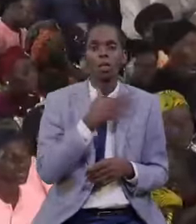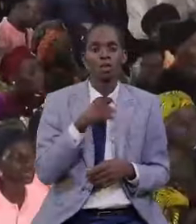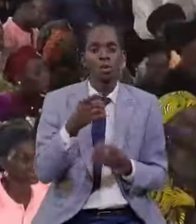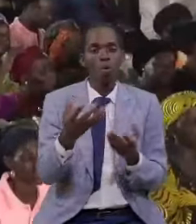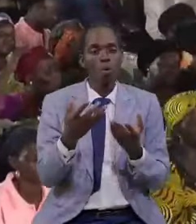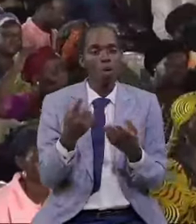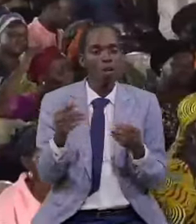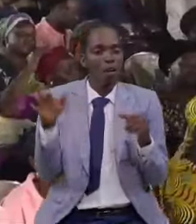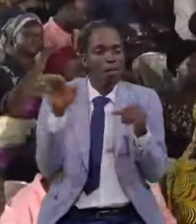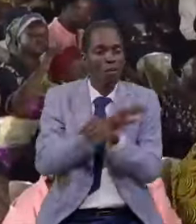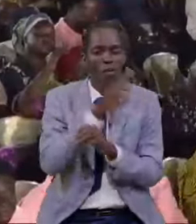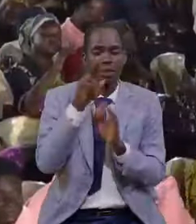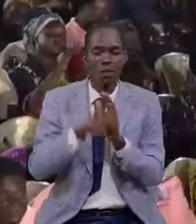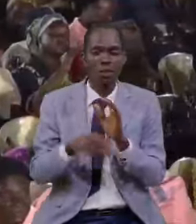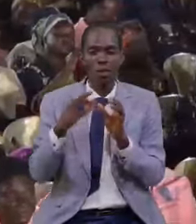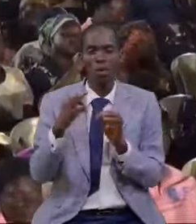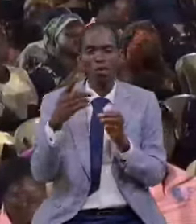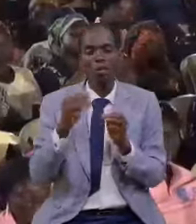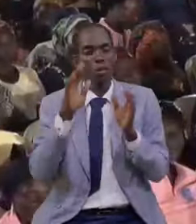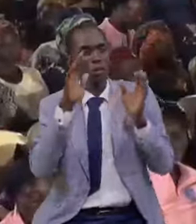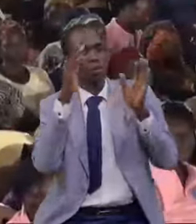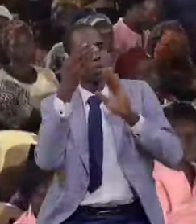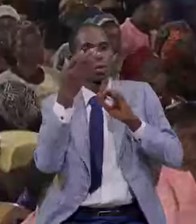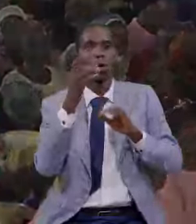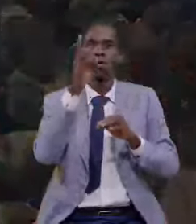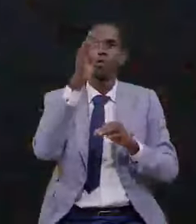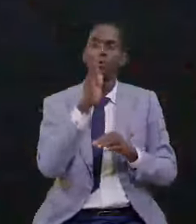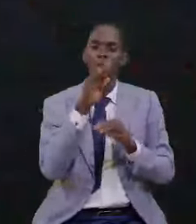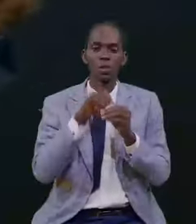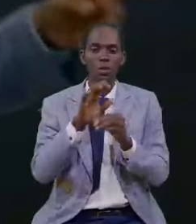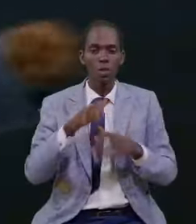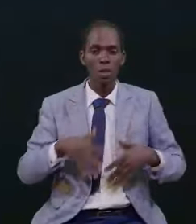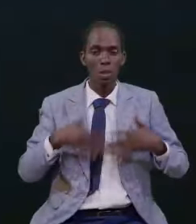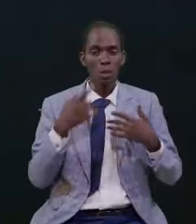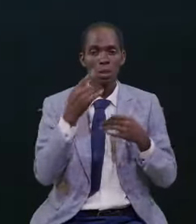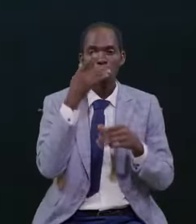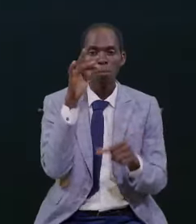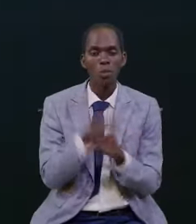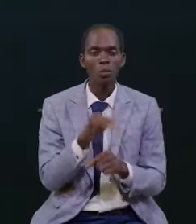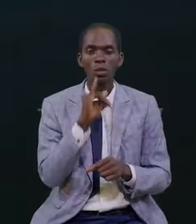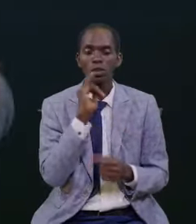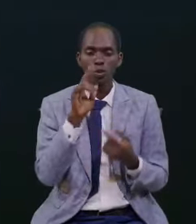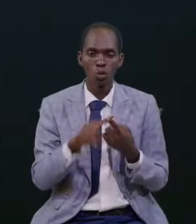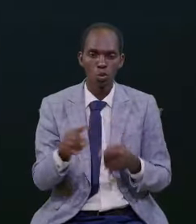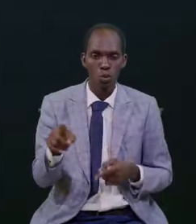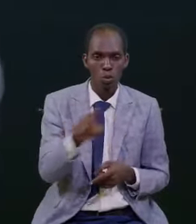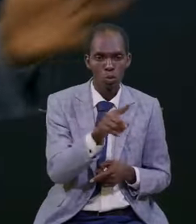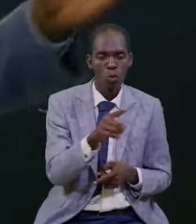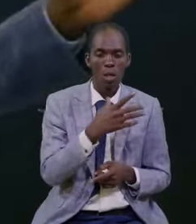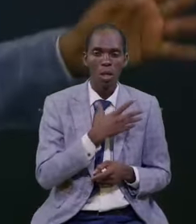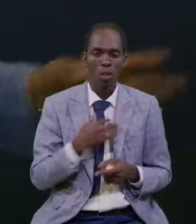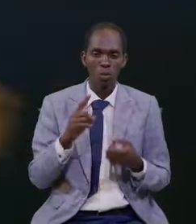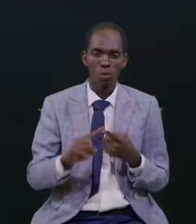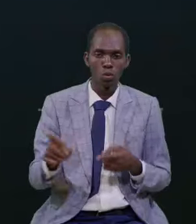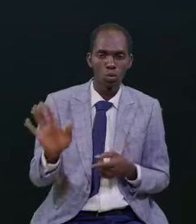the presence of the Lord in your life, the promises unto you and to your children and to all